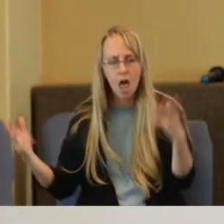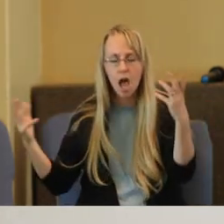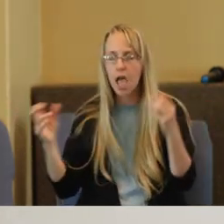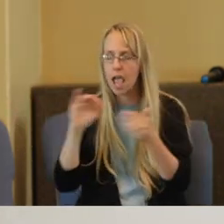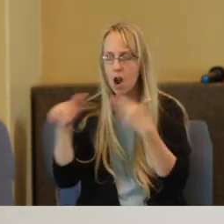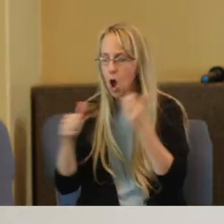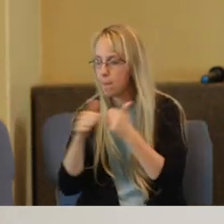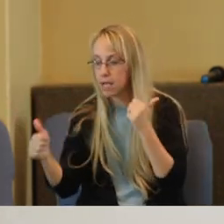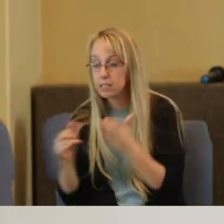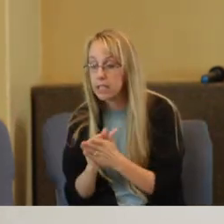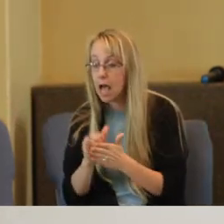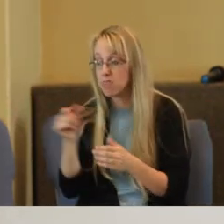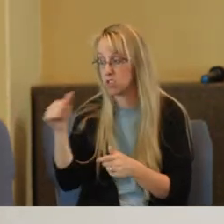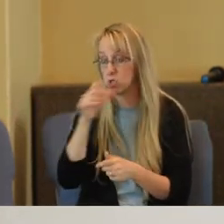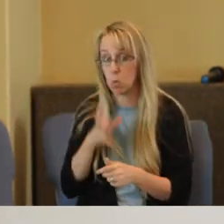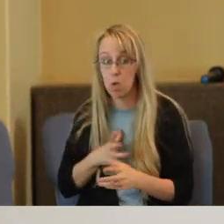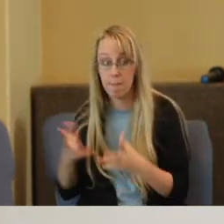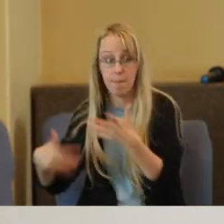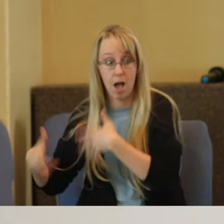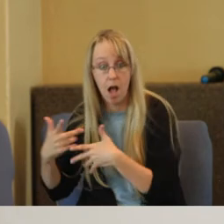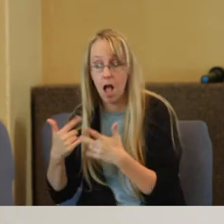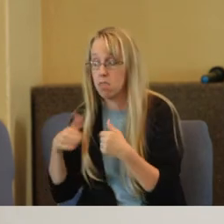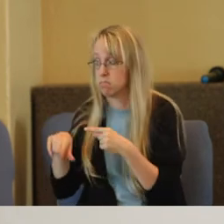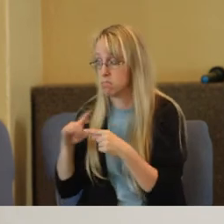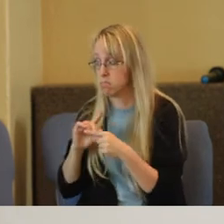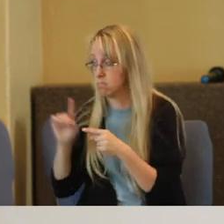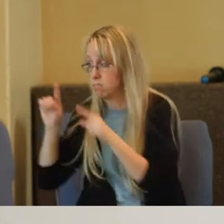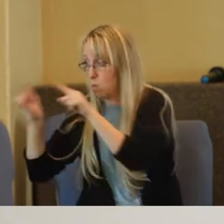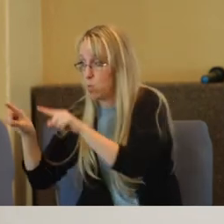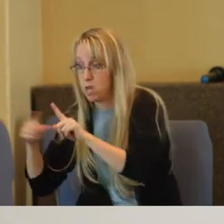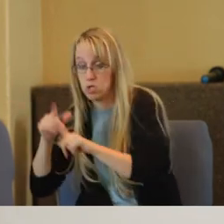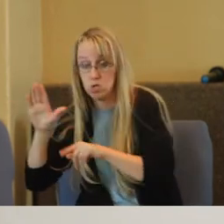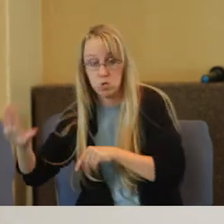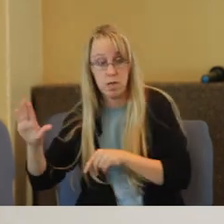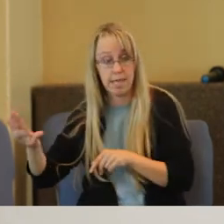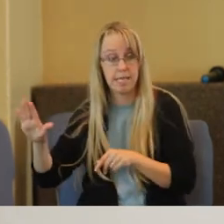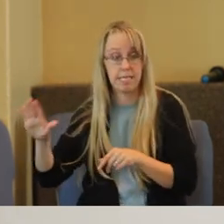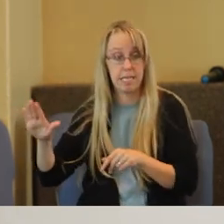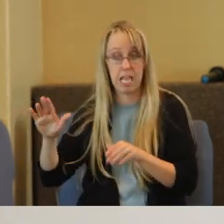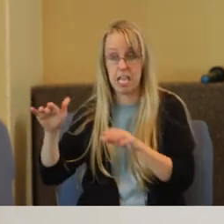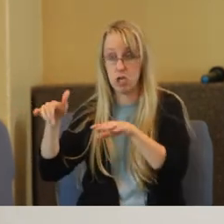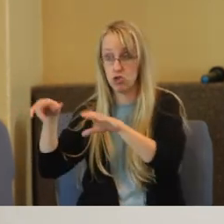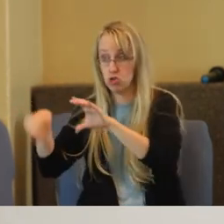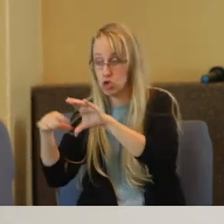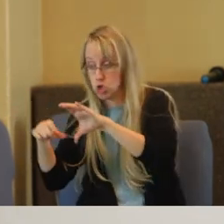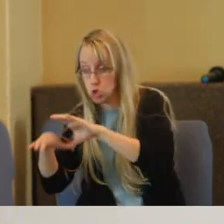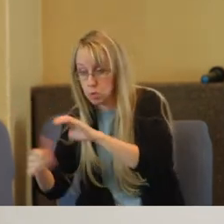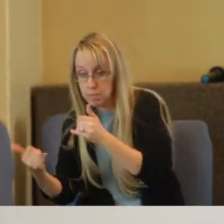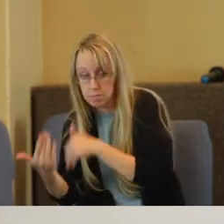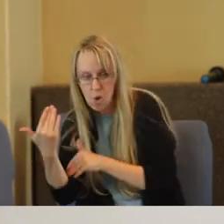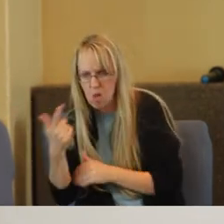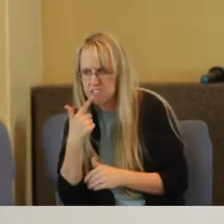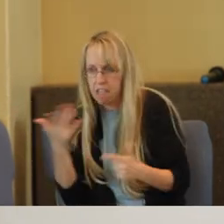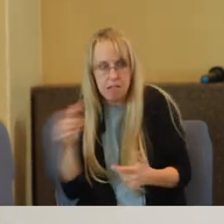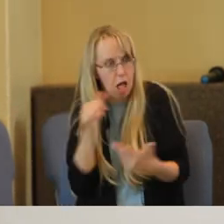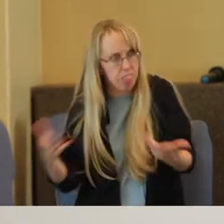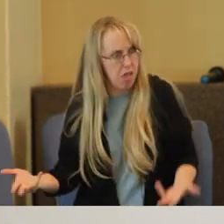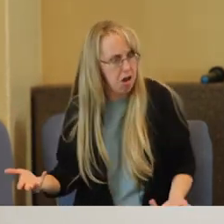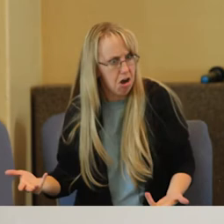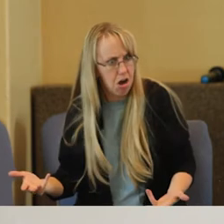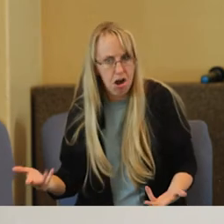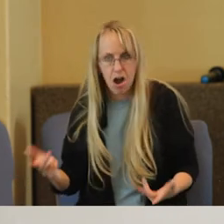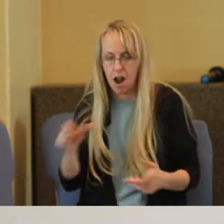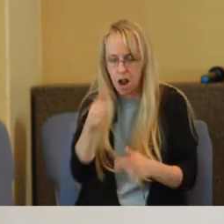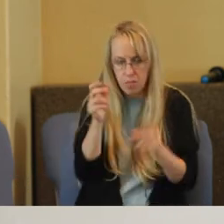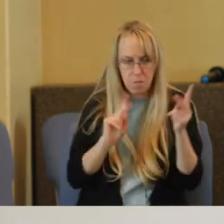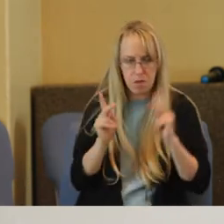that, there's some of the women amongst us. They went to his tomb this morning, and they claimed that he's not there. And some others went and found it